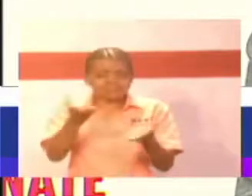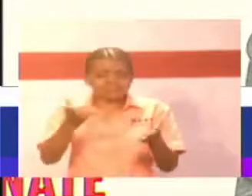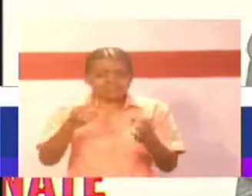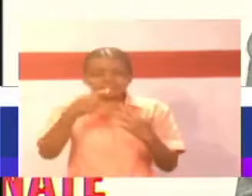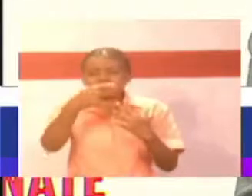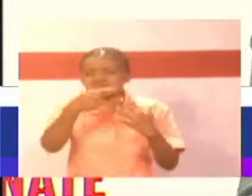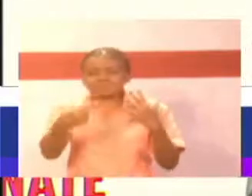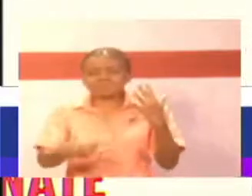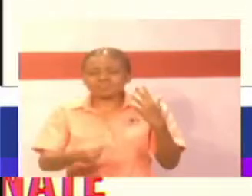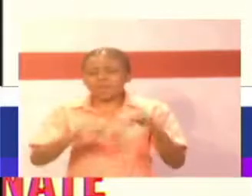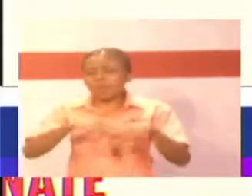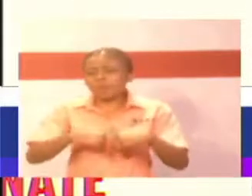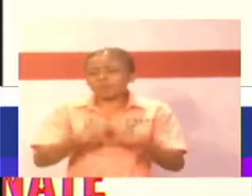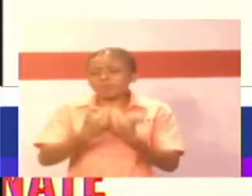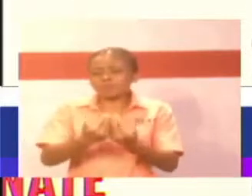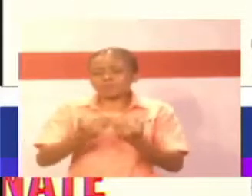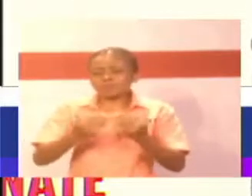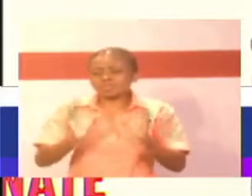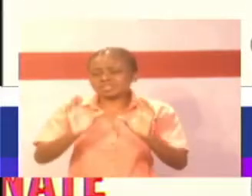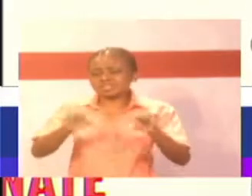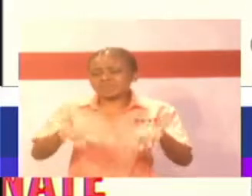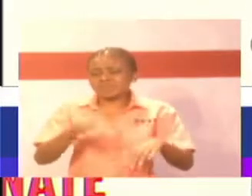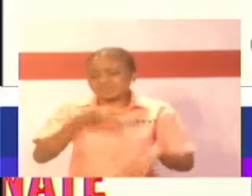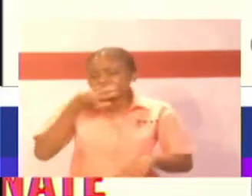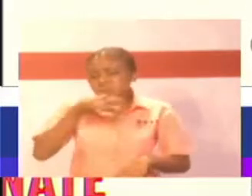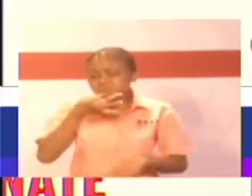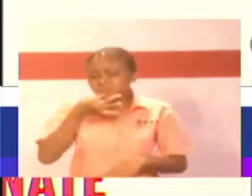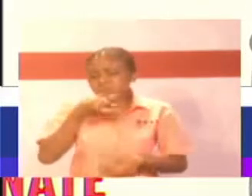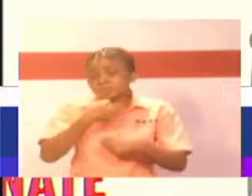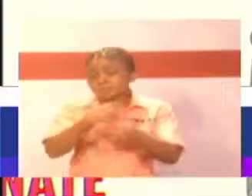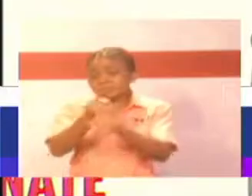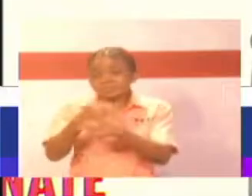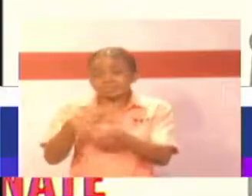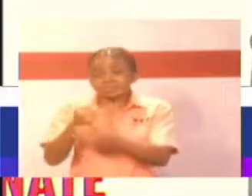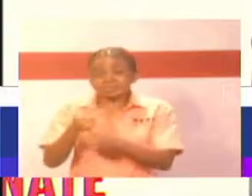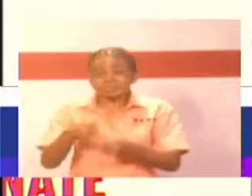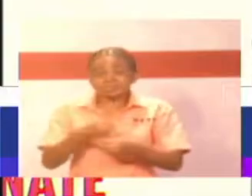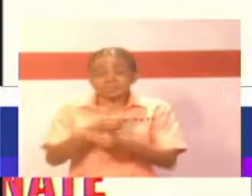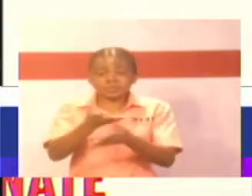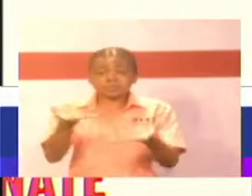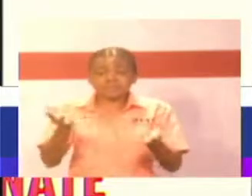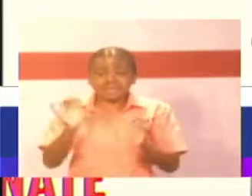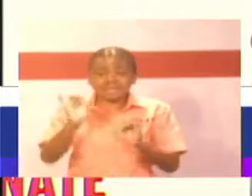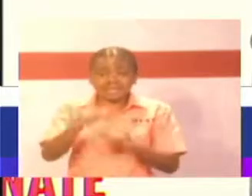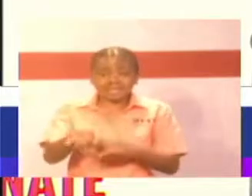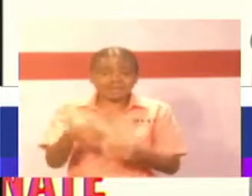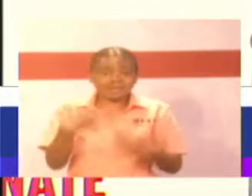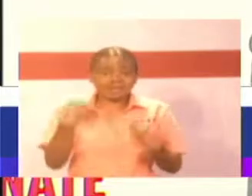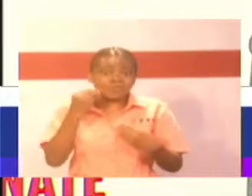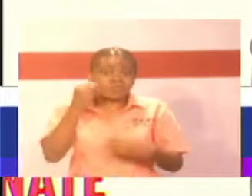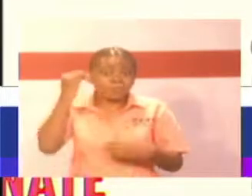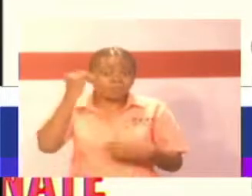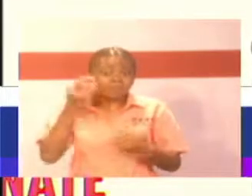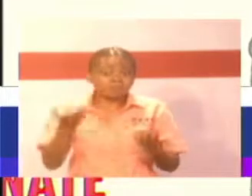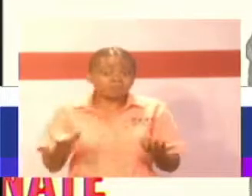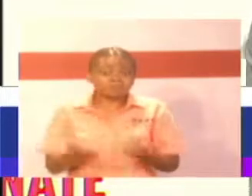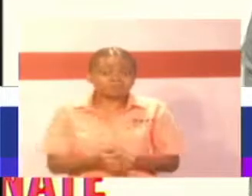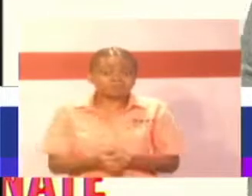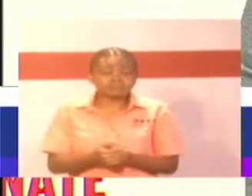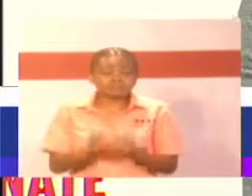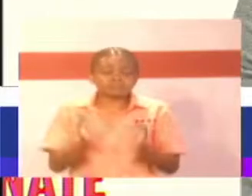in our homes and how to use grow boxes. With regards to disease prevention, we know